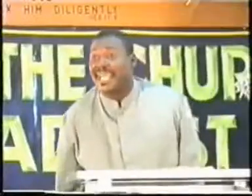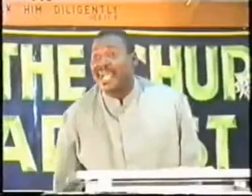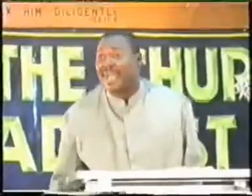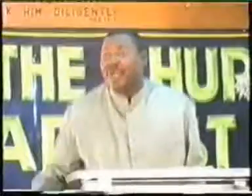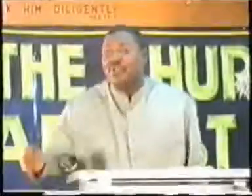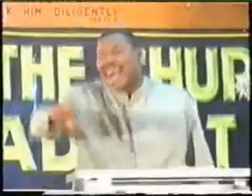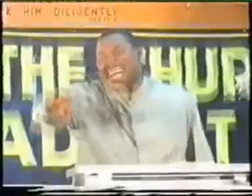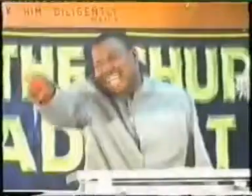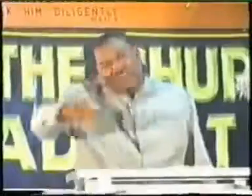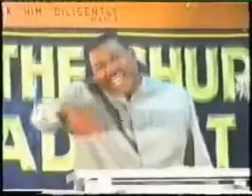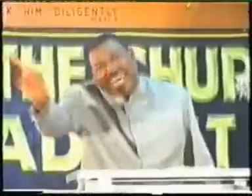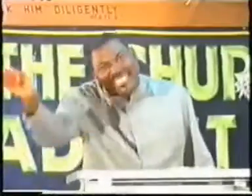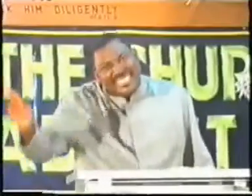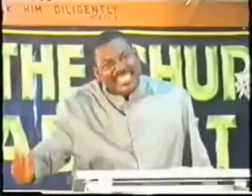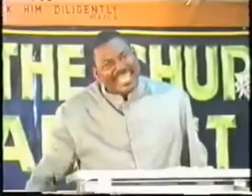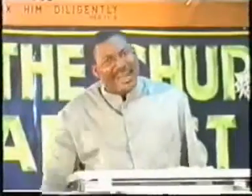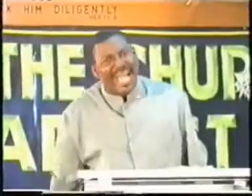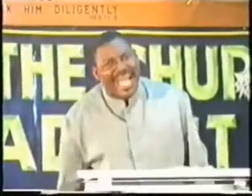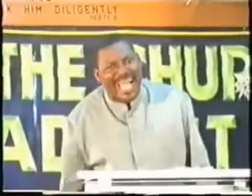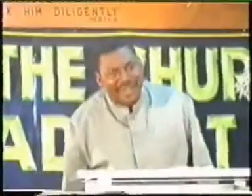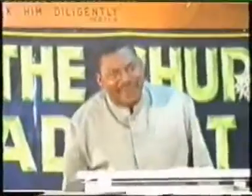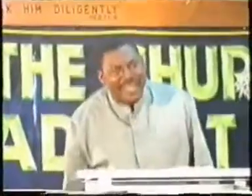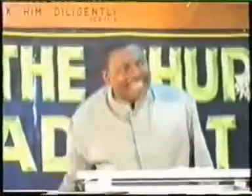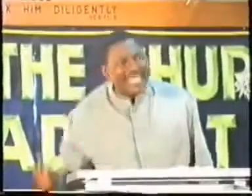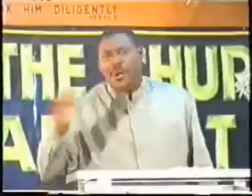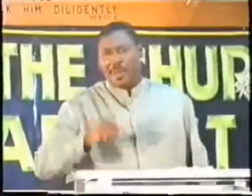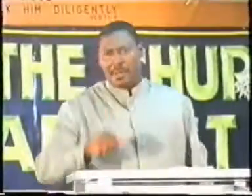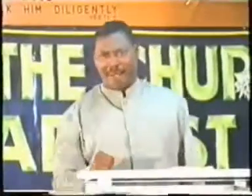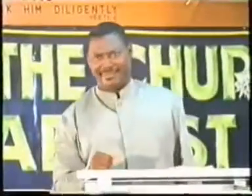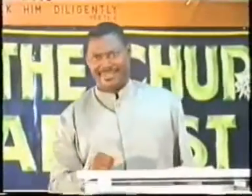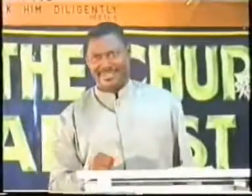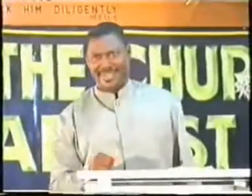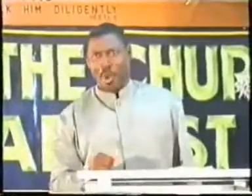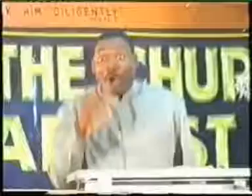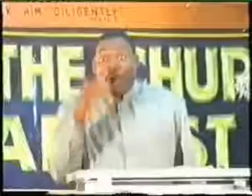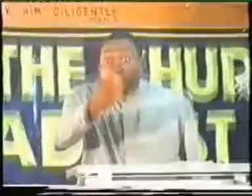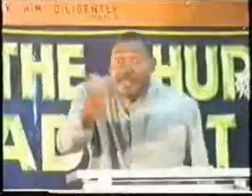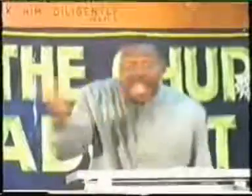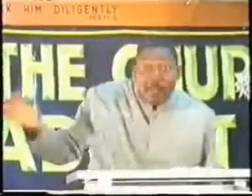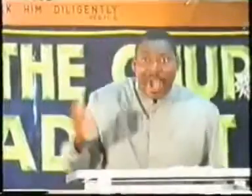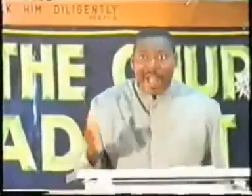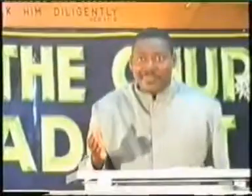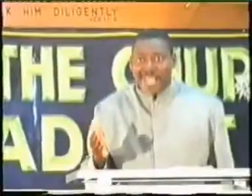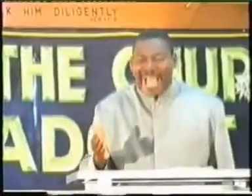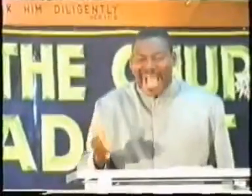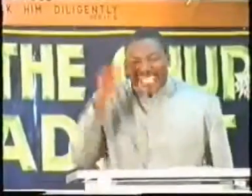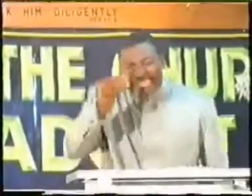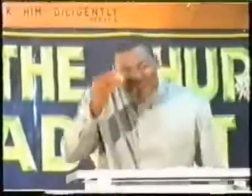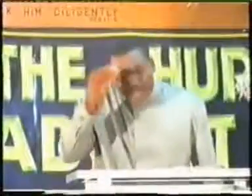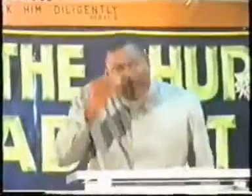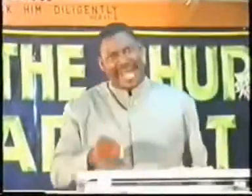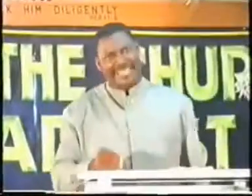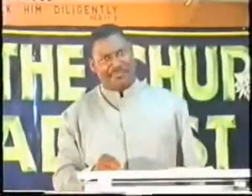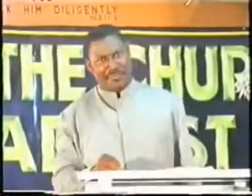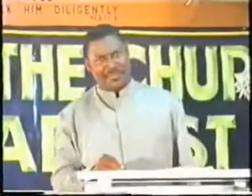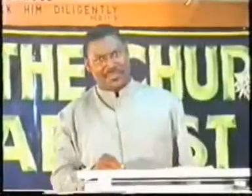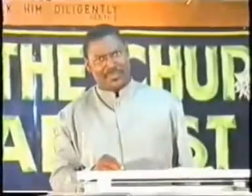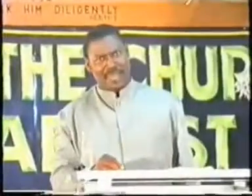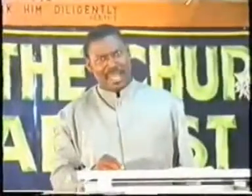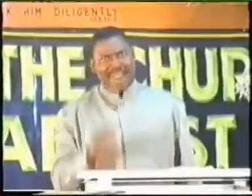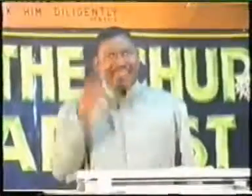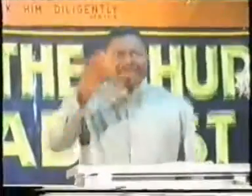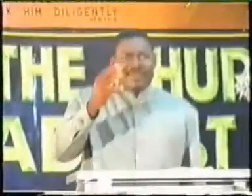che ne say, you are cursed with a curse. Say the malaka kan ye no. It says wa me bo me. Paul so obi amoa. I just a Philippi asafo